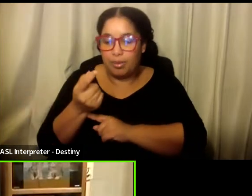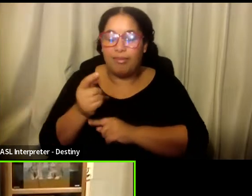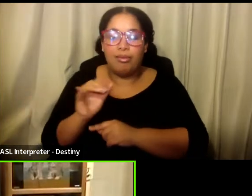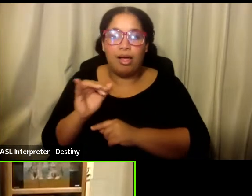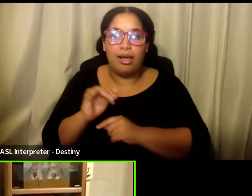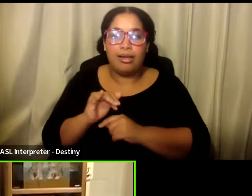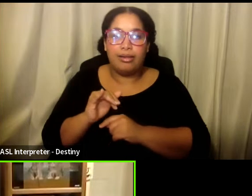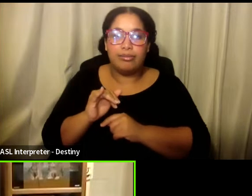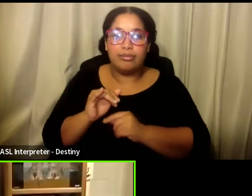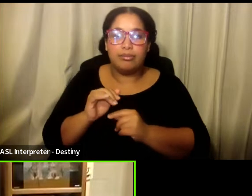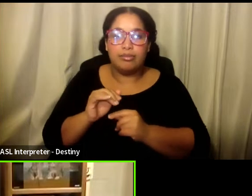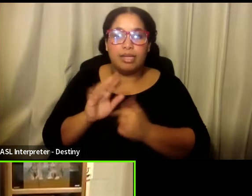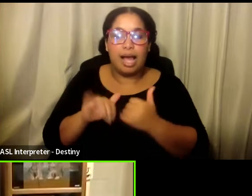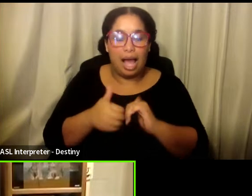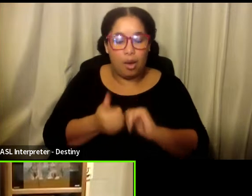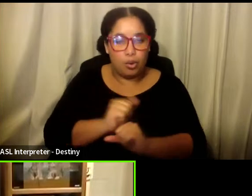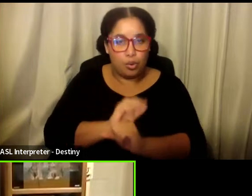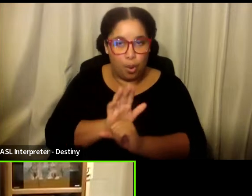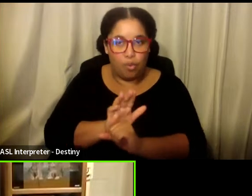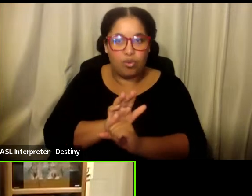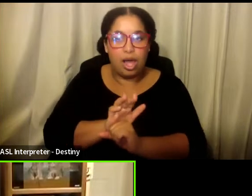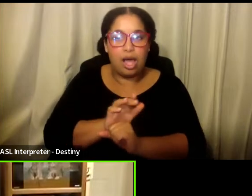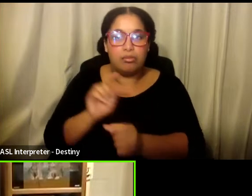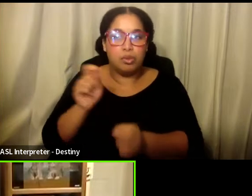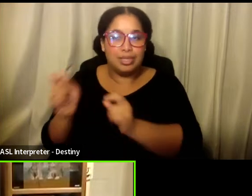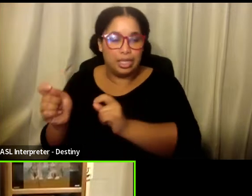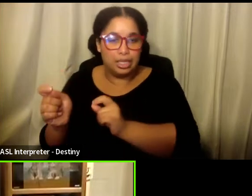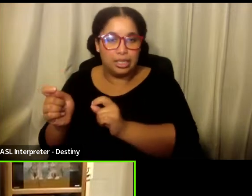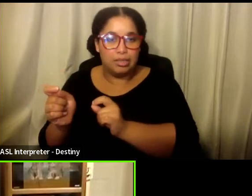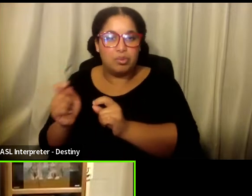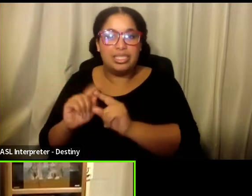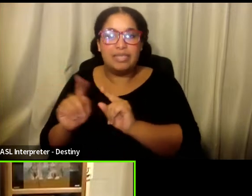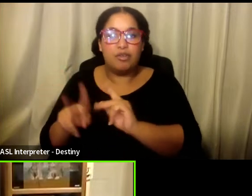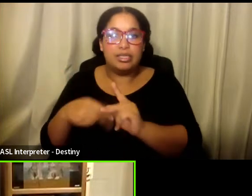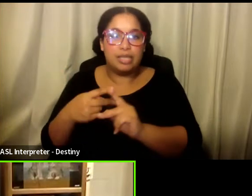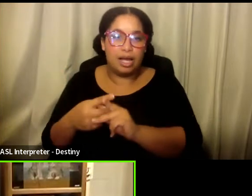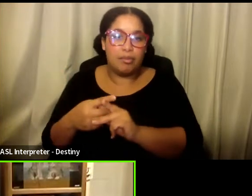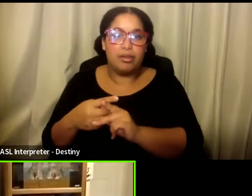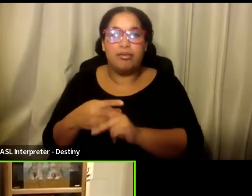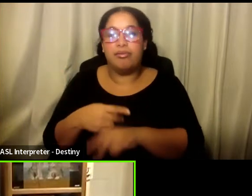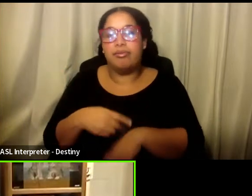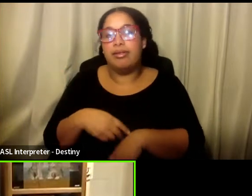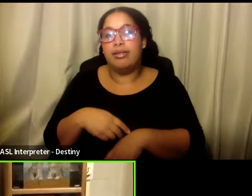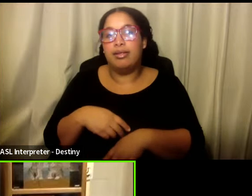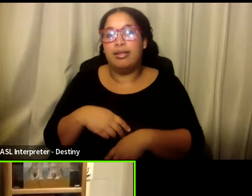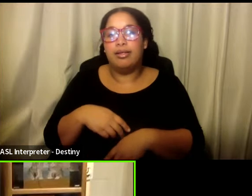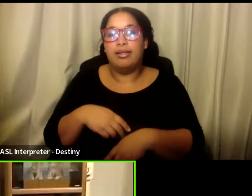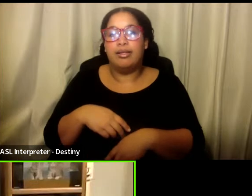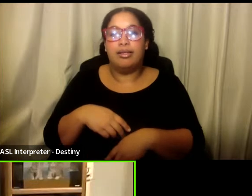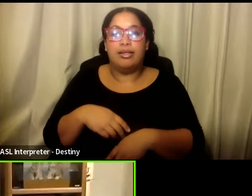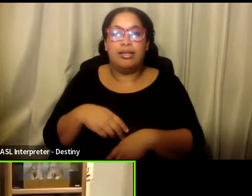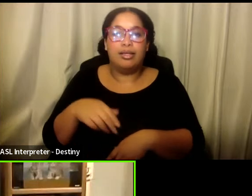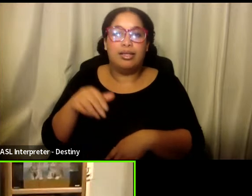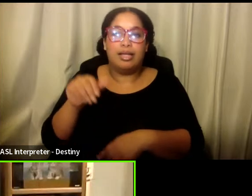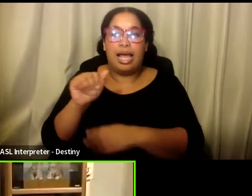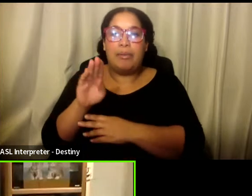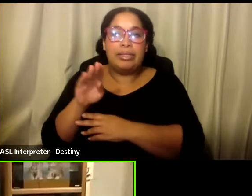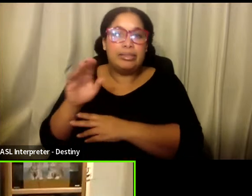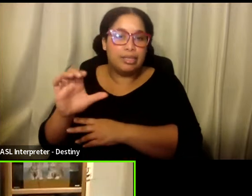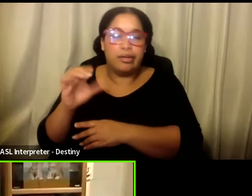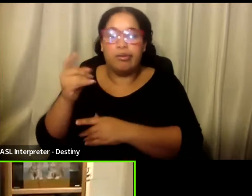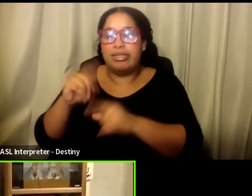the COVID itself has been mutated with all these various alphabetical types of